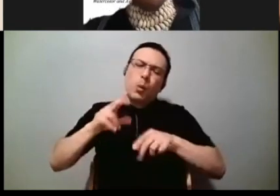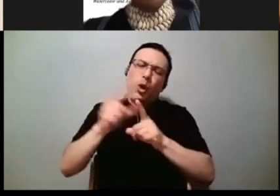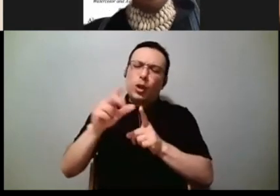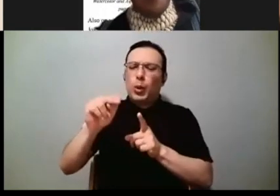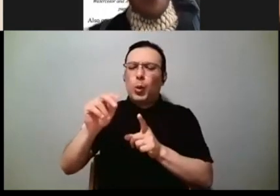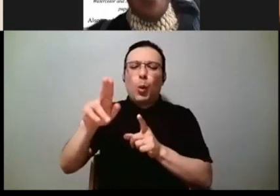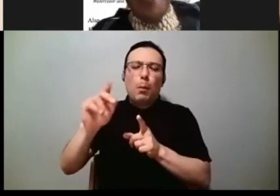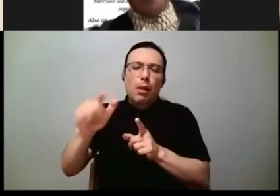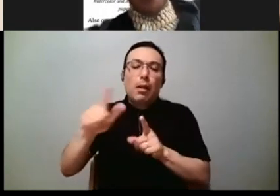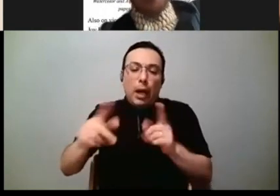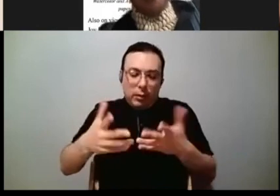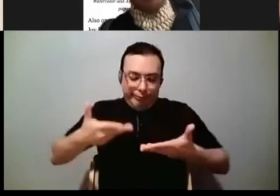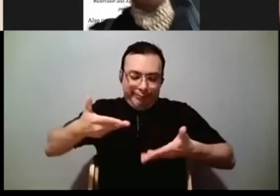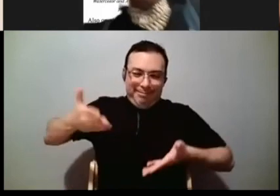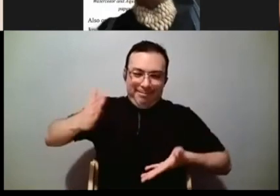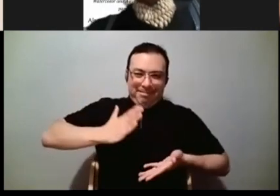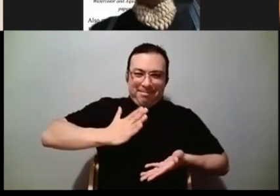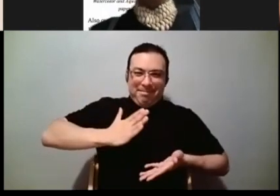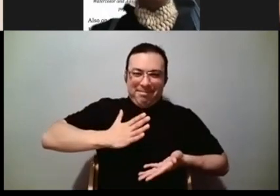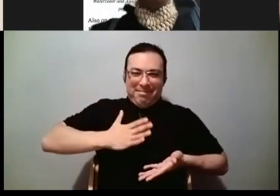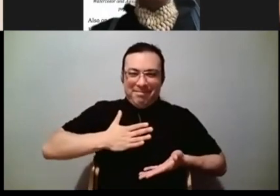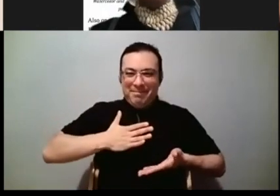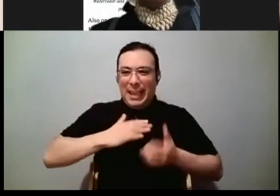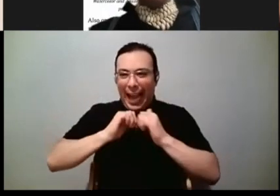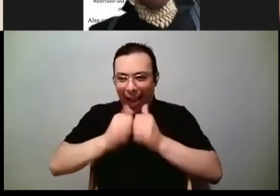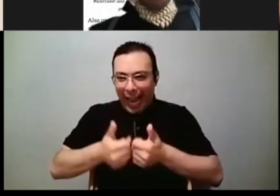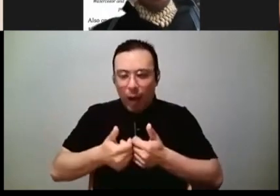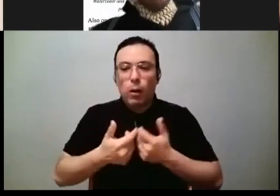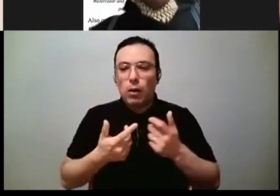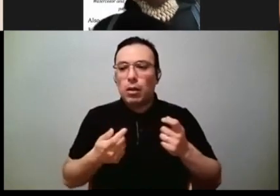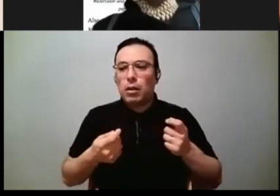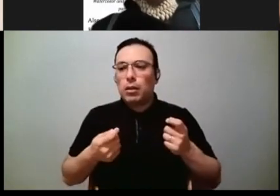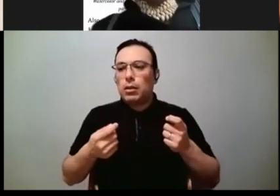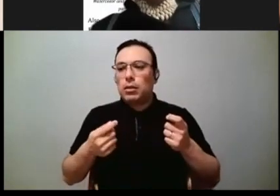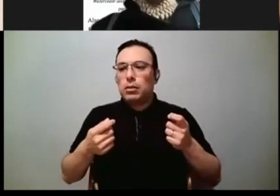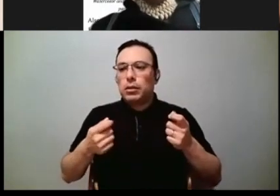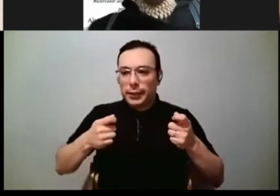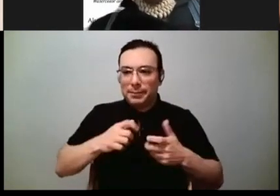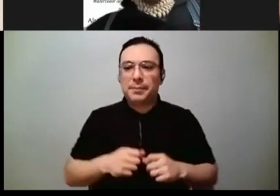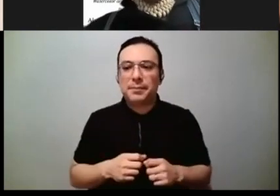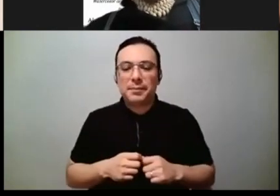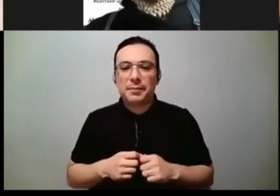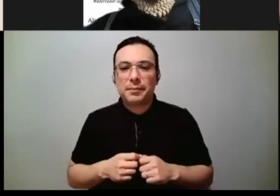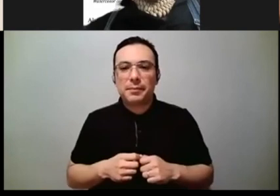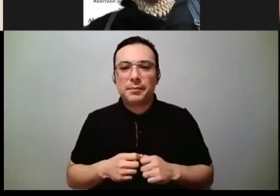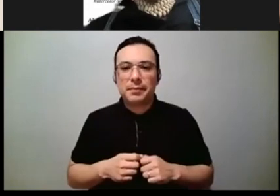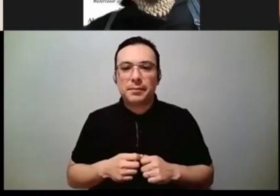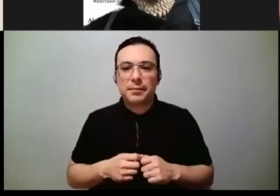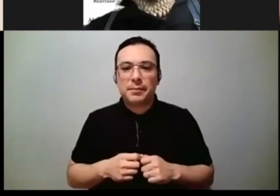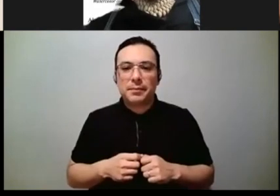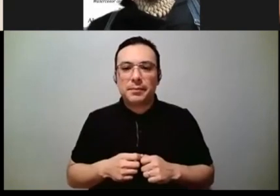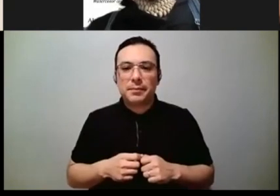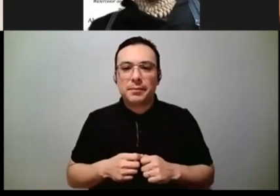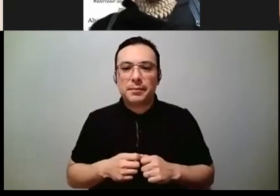there's no other word for it because it's like um the